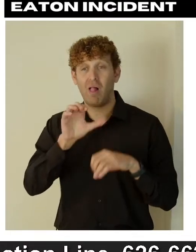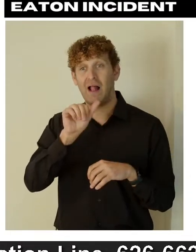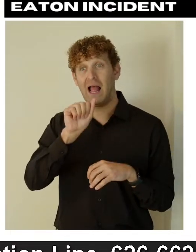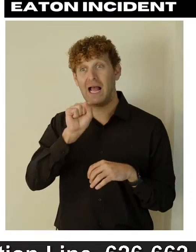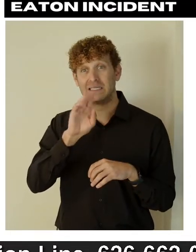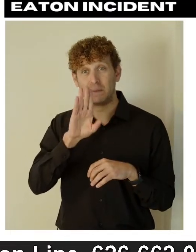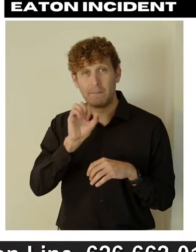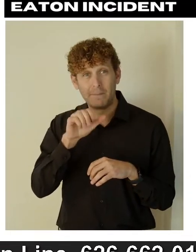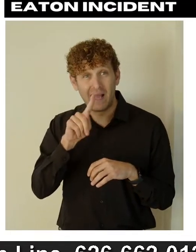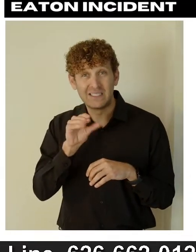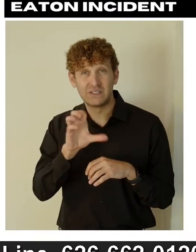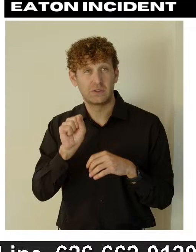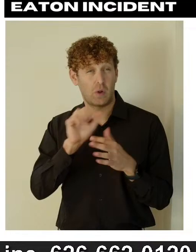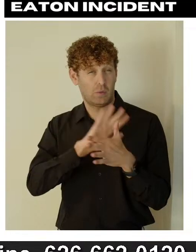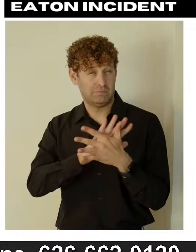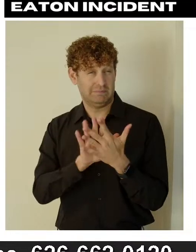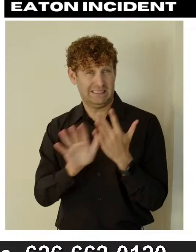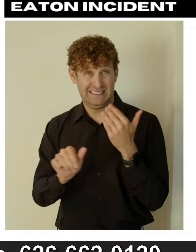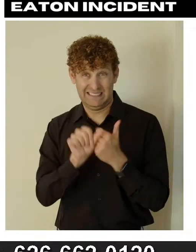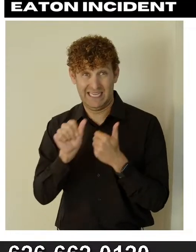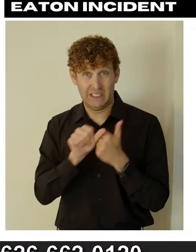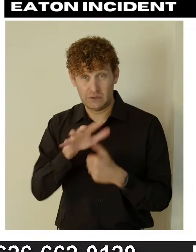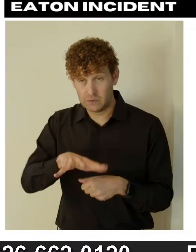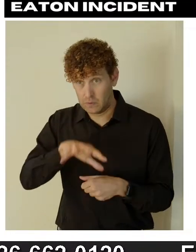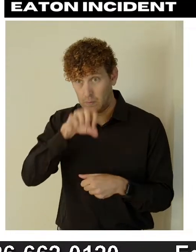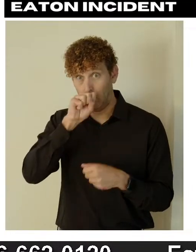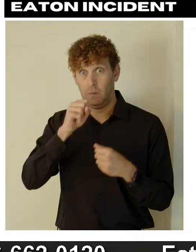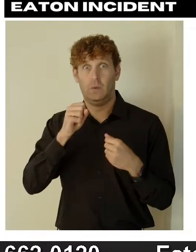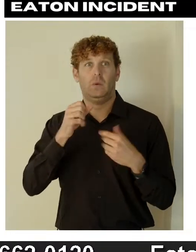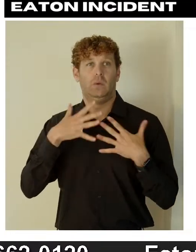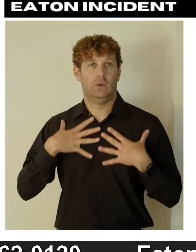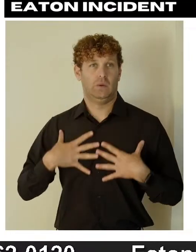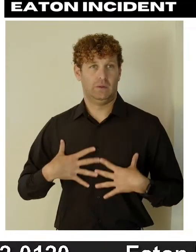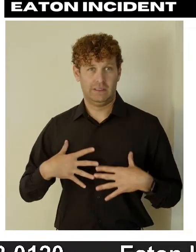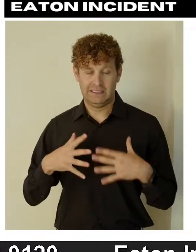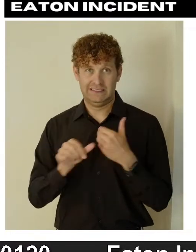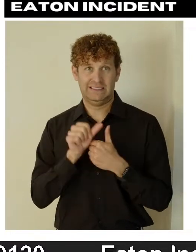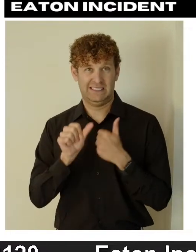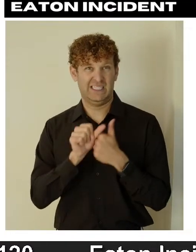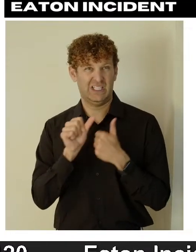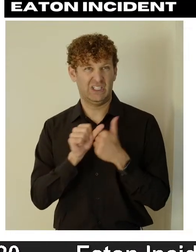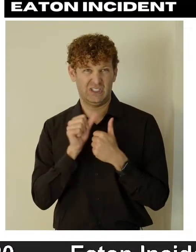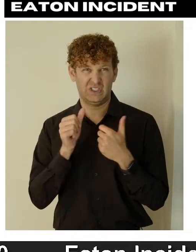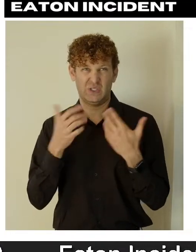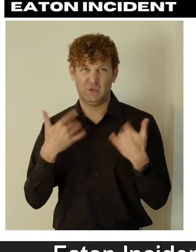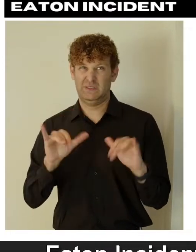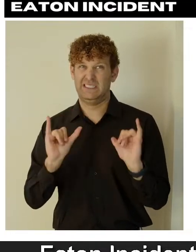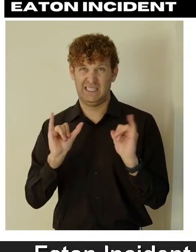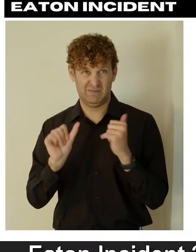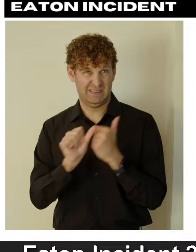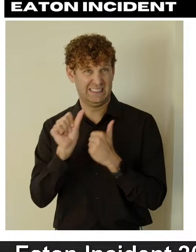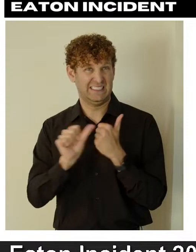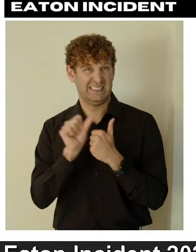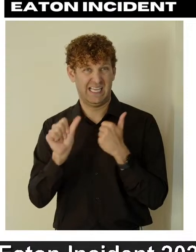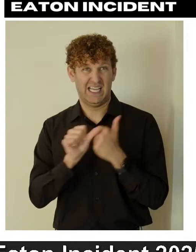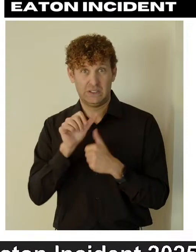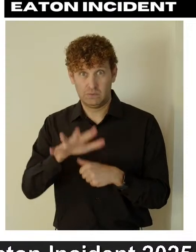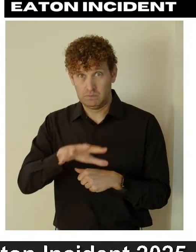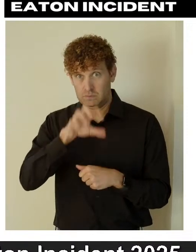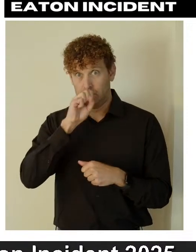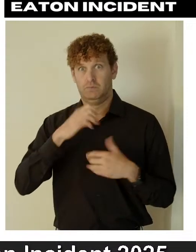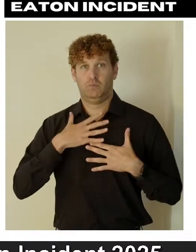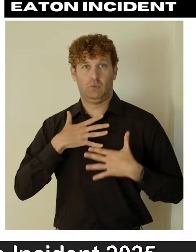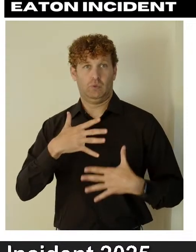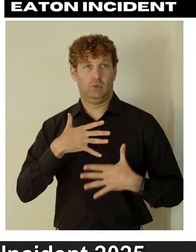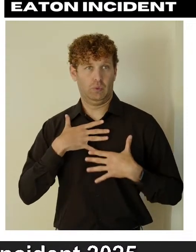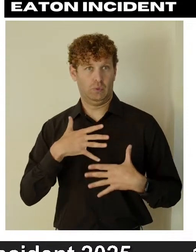is all in that, is what's coming off of that fire. So still a very hazardous area for our firefighters to work in,